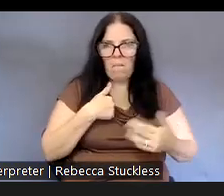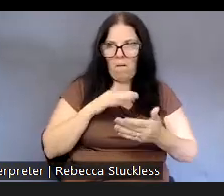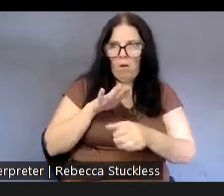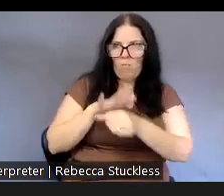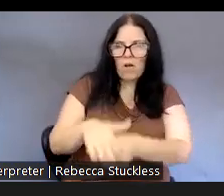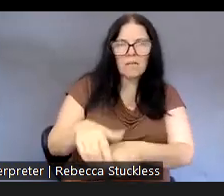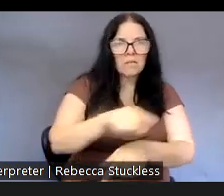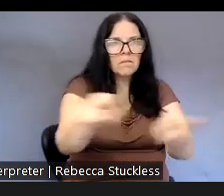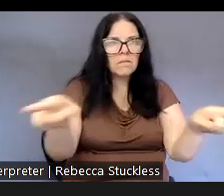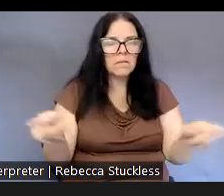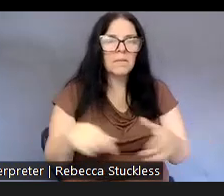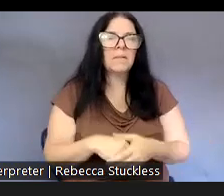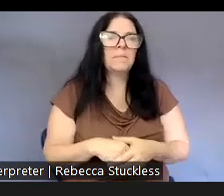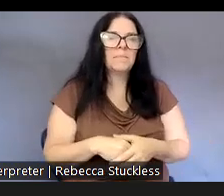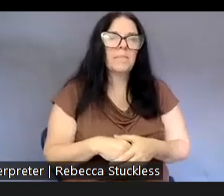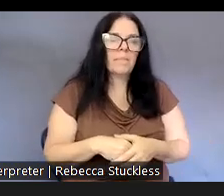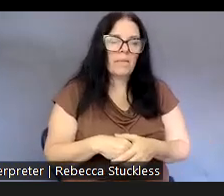And as noted previously, some